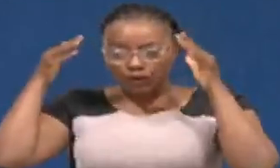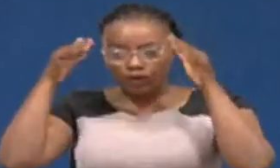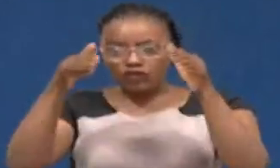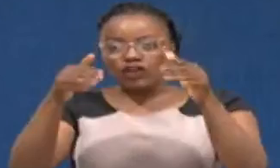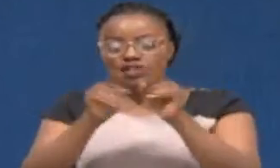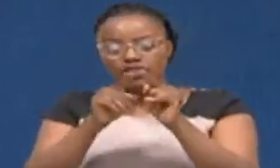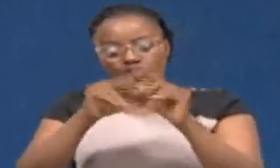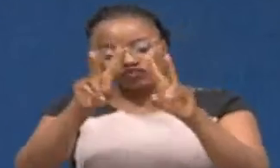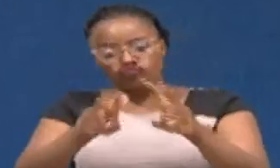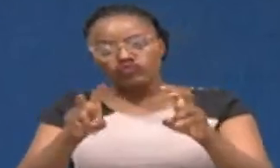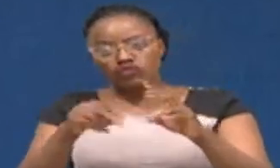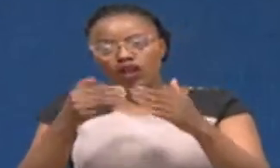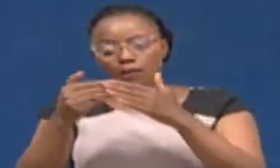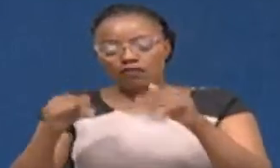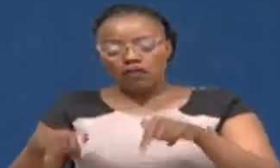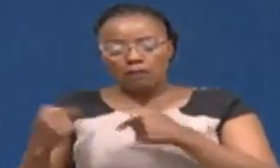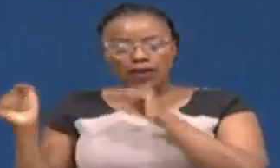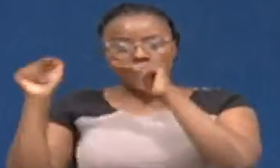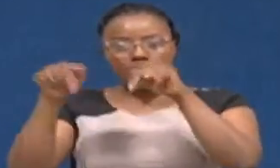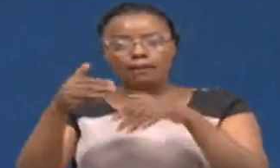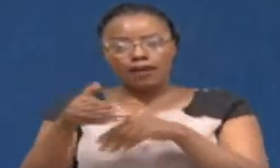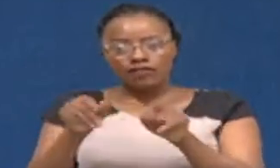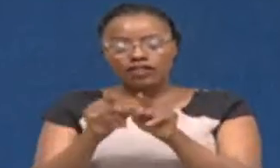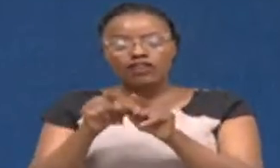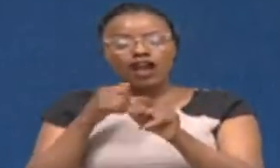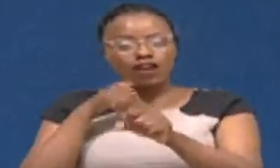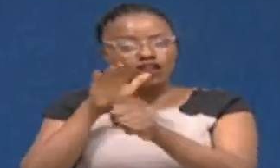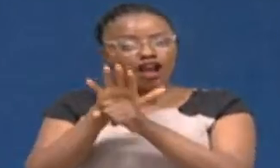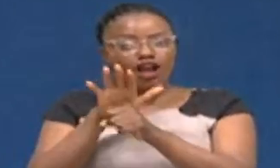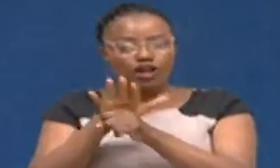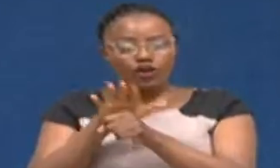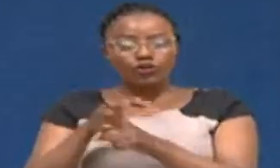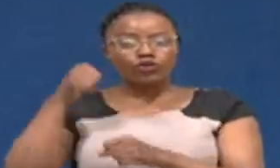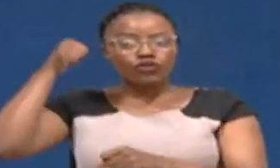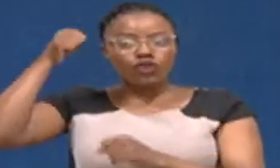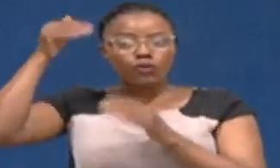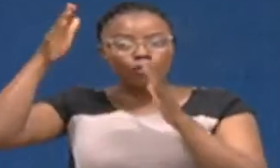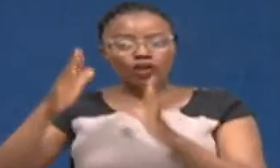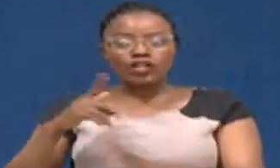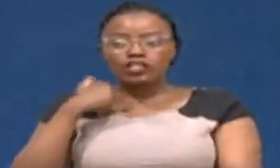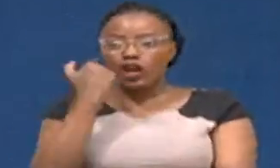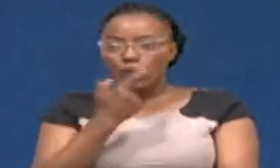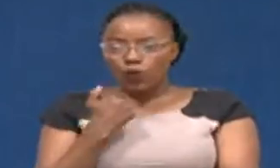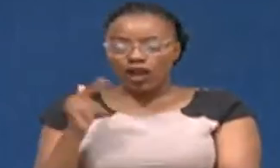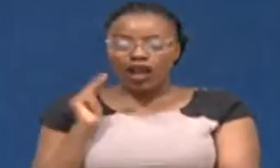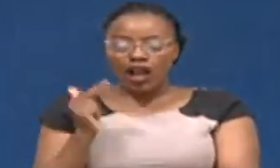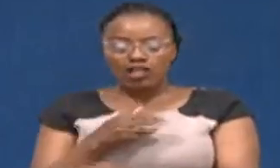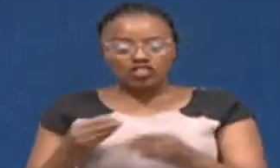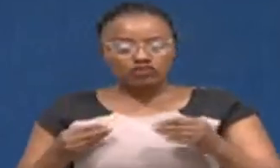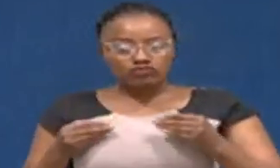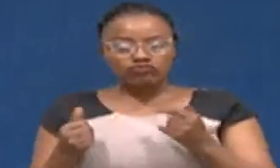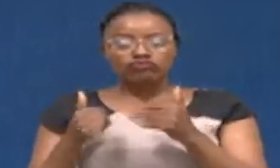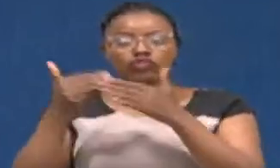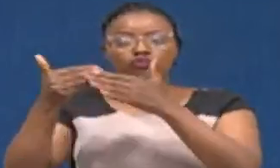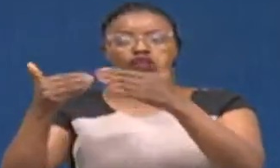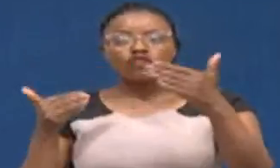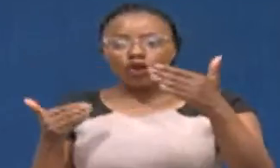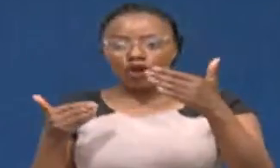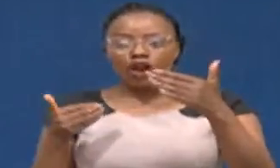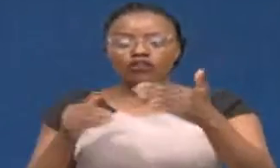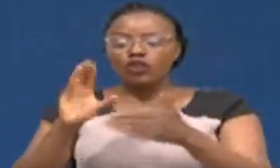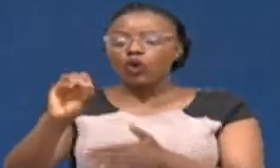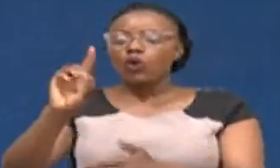looked, I checked even before I came here, quite a good number of politicians that we have dealt with before